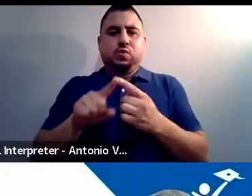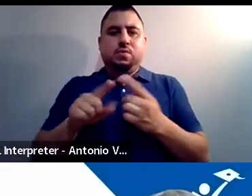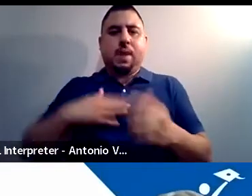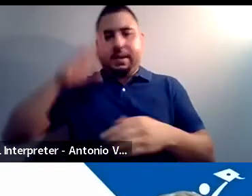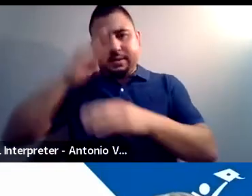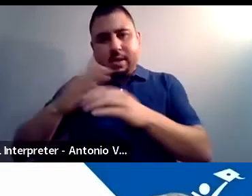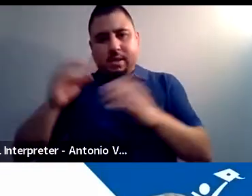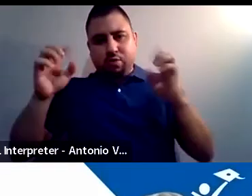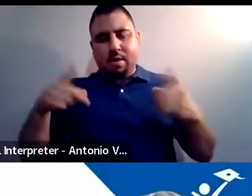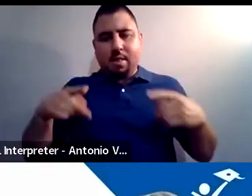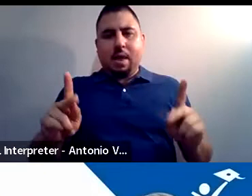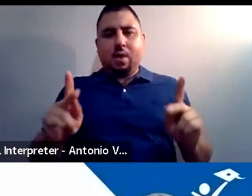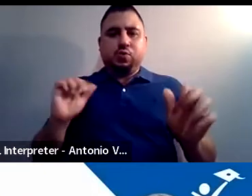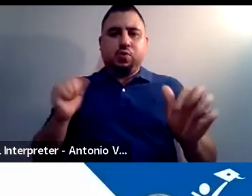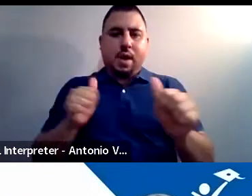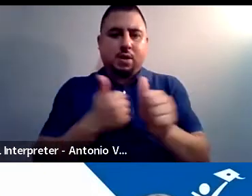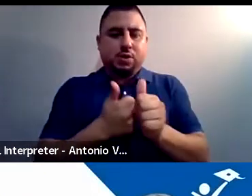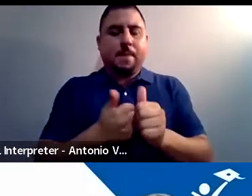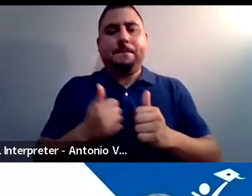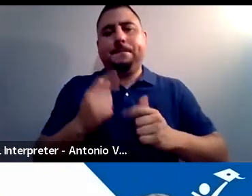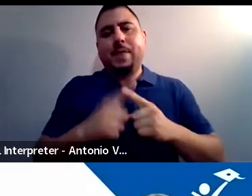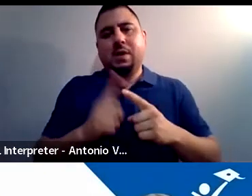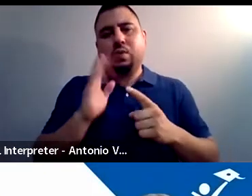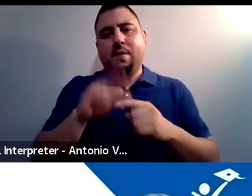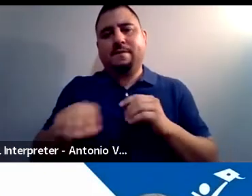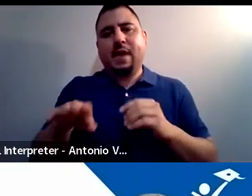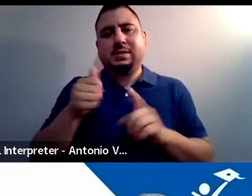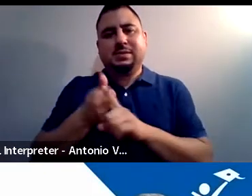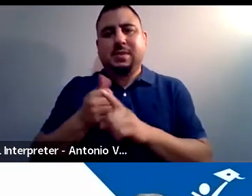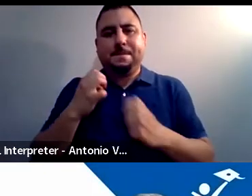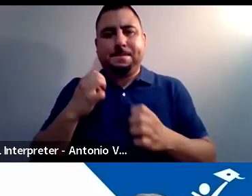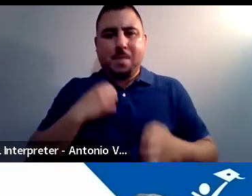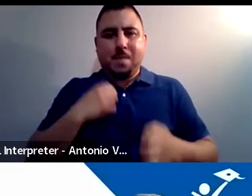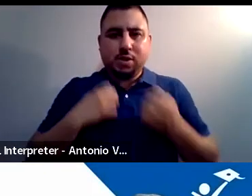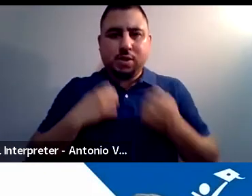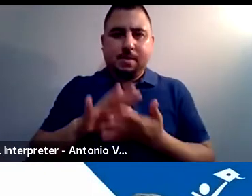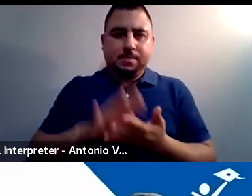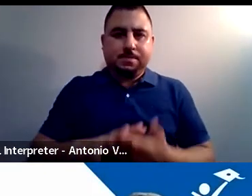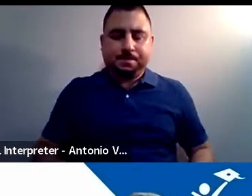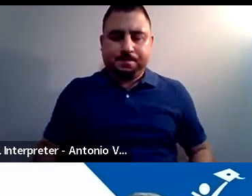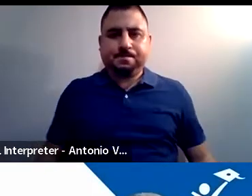education in allowing him to catch up. And that's also going to affect him emotionally and academically.